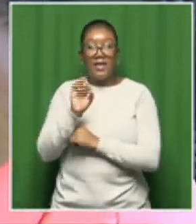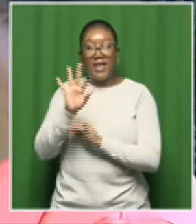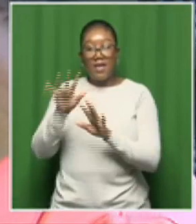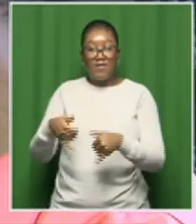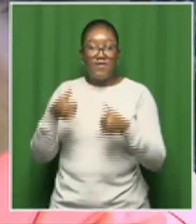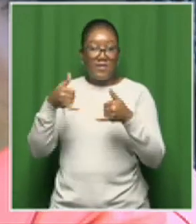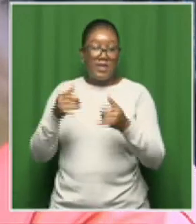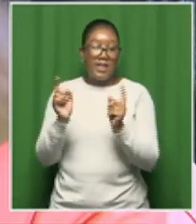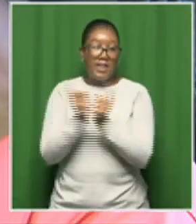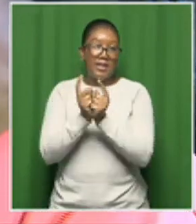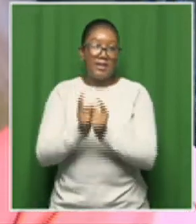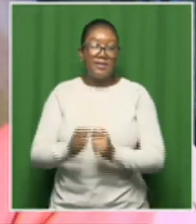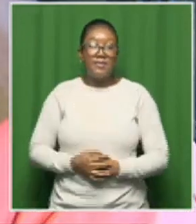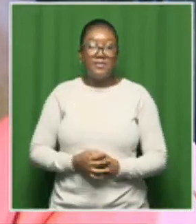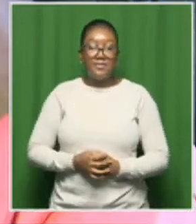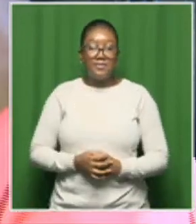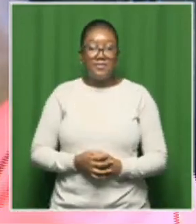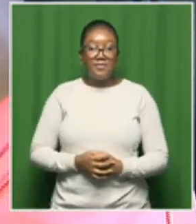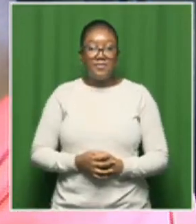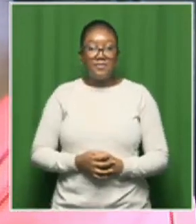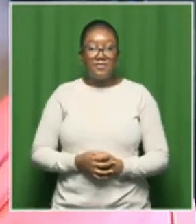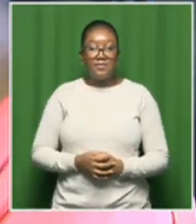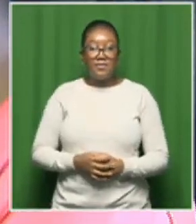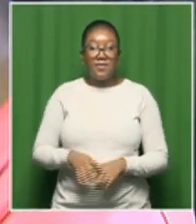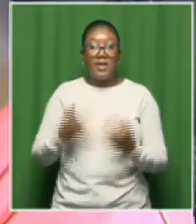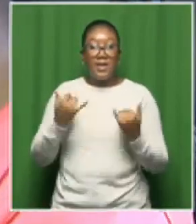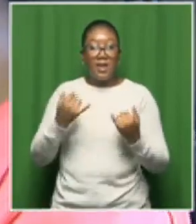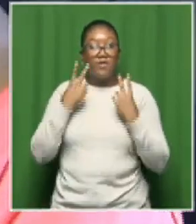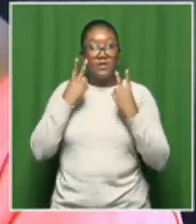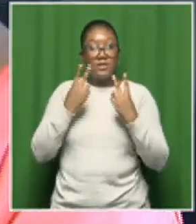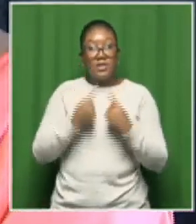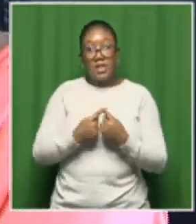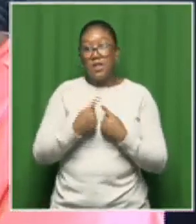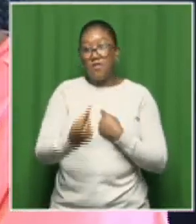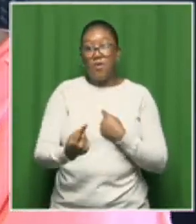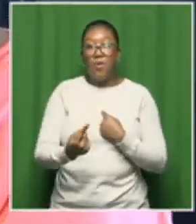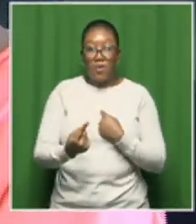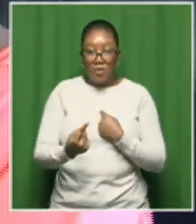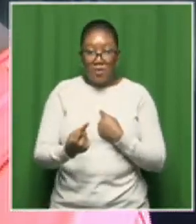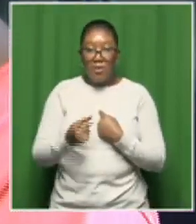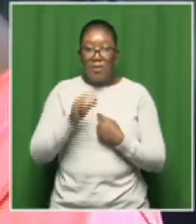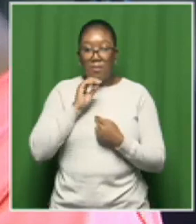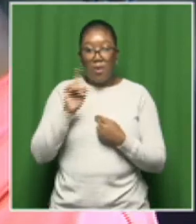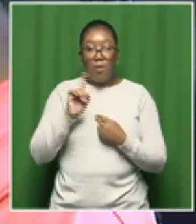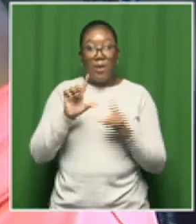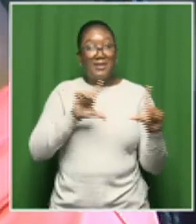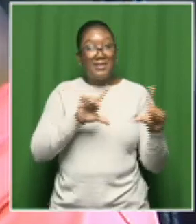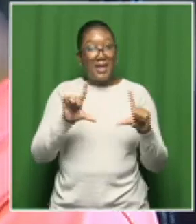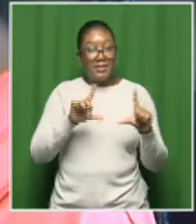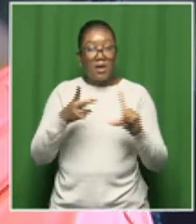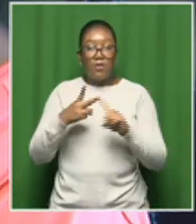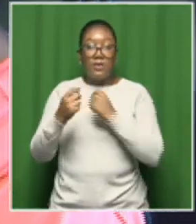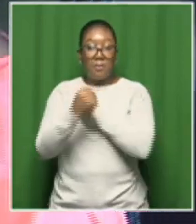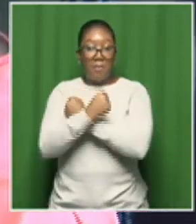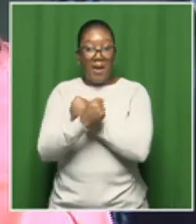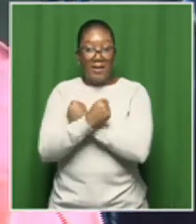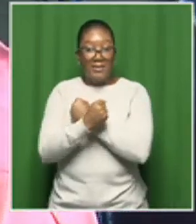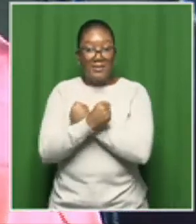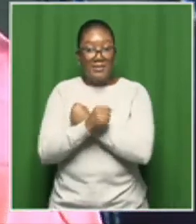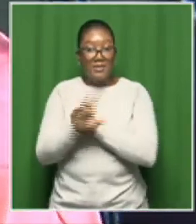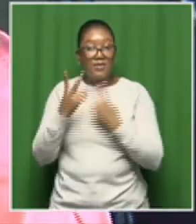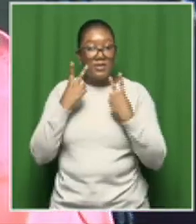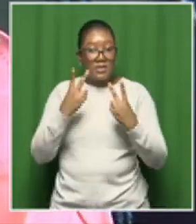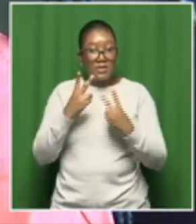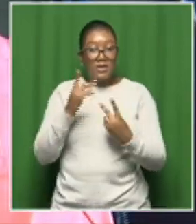And before we move back into looking forward to what we have to look forward to from a Sundowns and Pirates perspective in the continent, let's touch